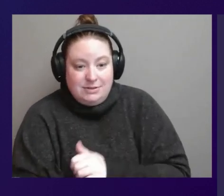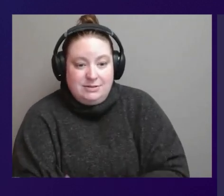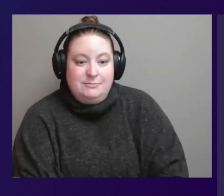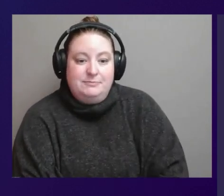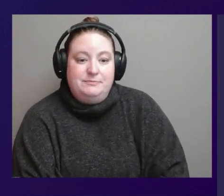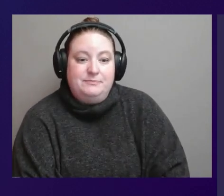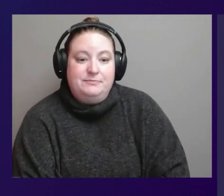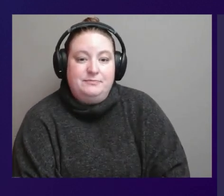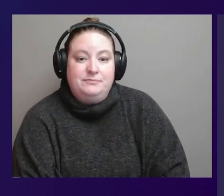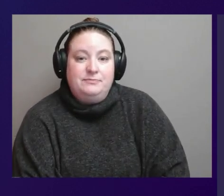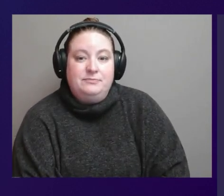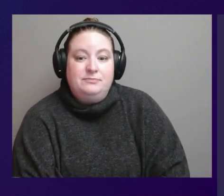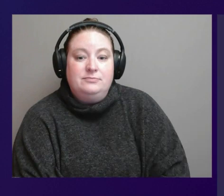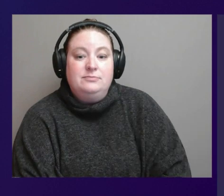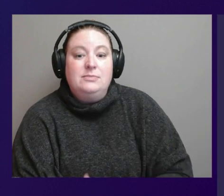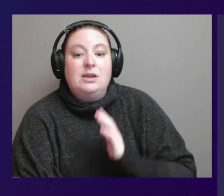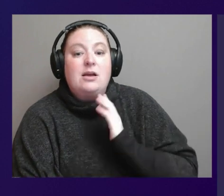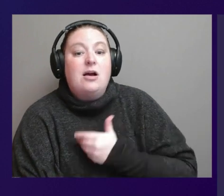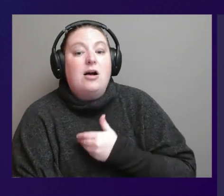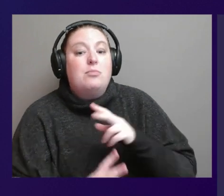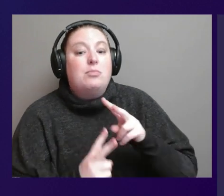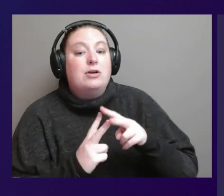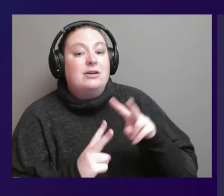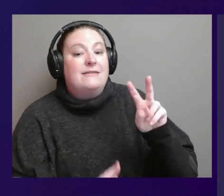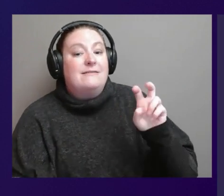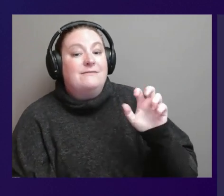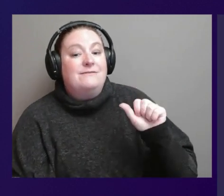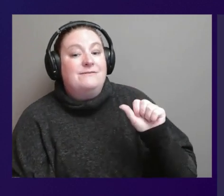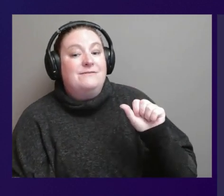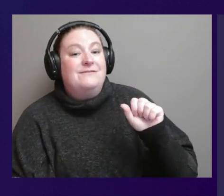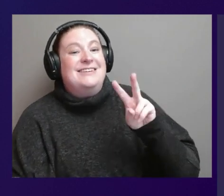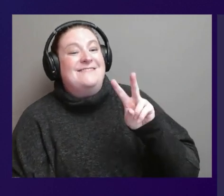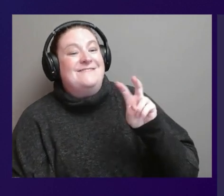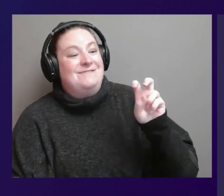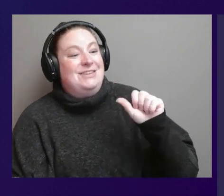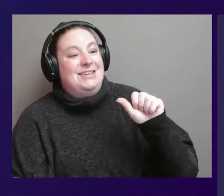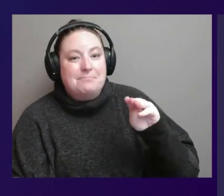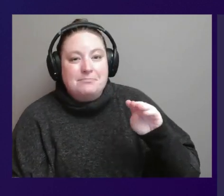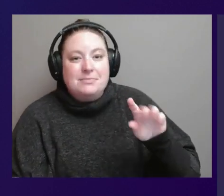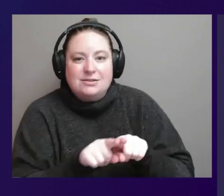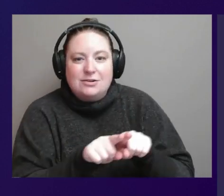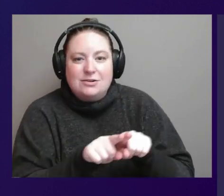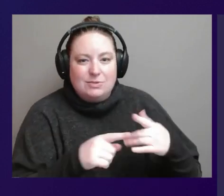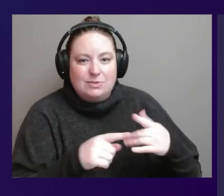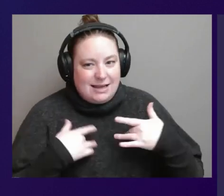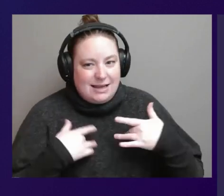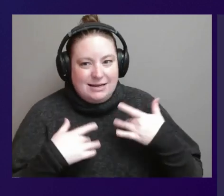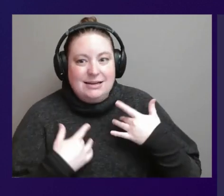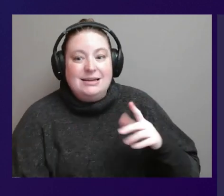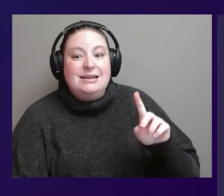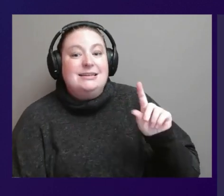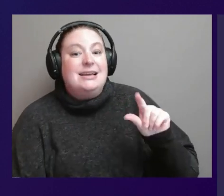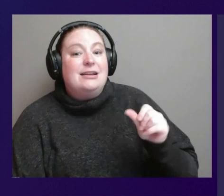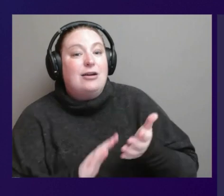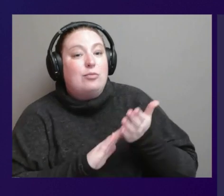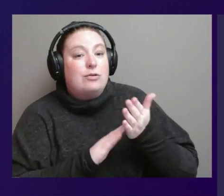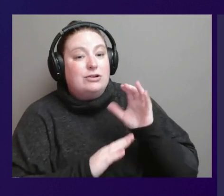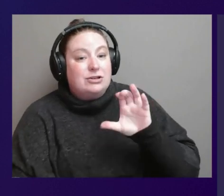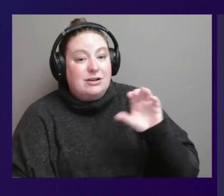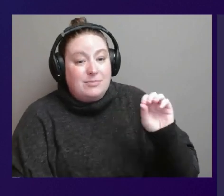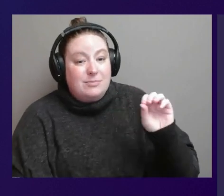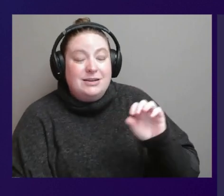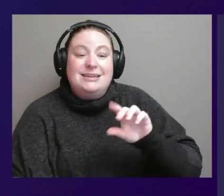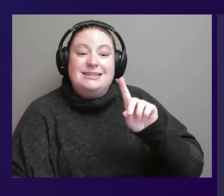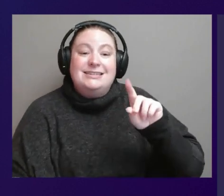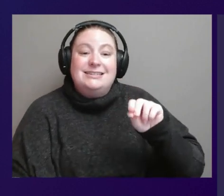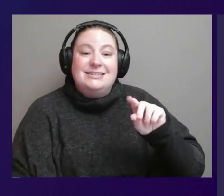Our partner Veeam is also excited about this S3 Glacier performance improvement. Veeam is a data protection company that provides data resiliency to